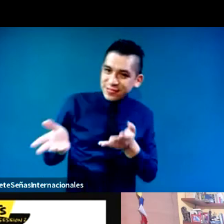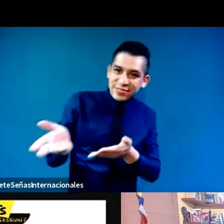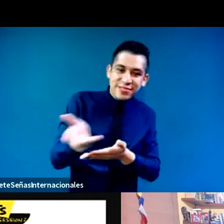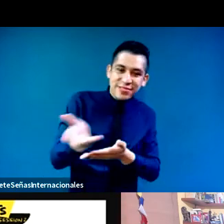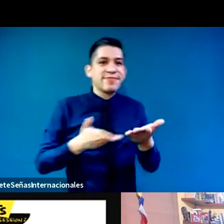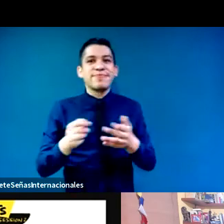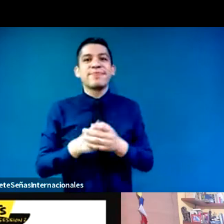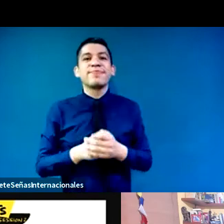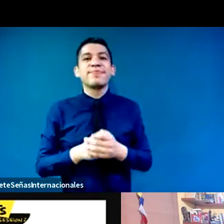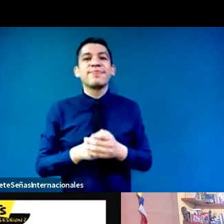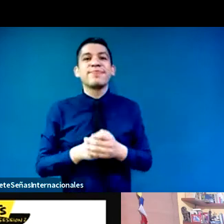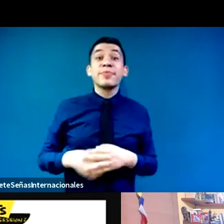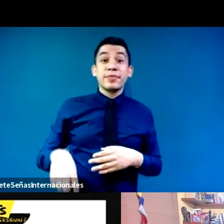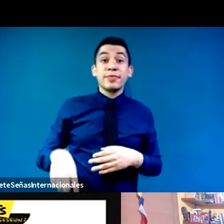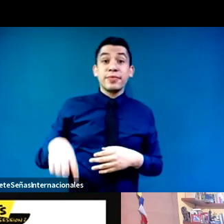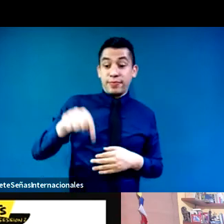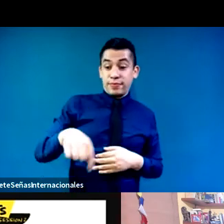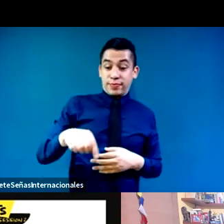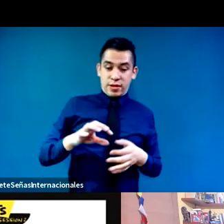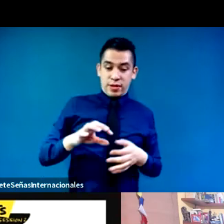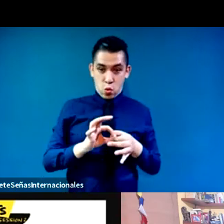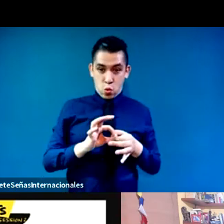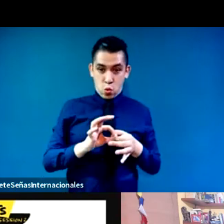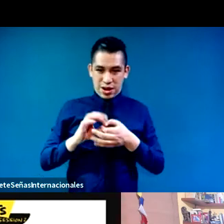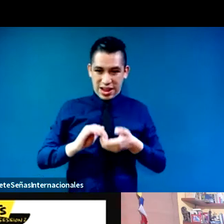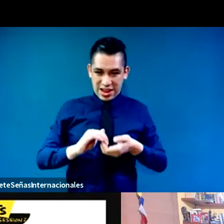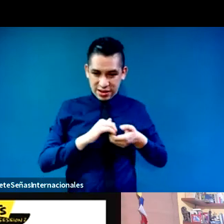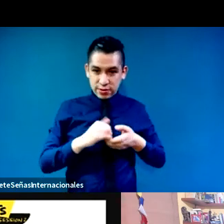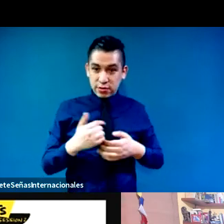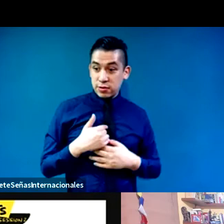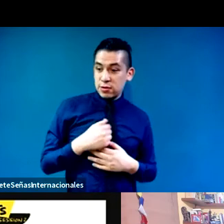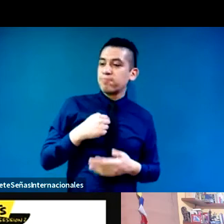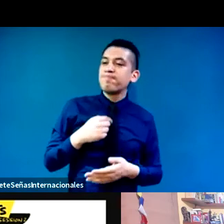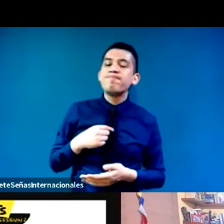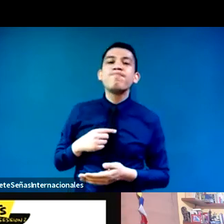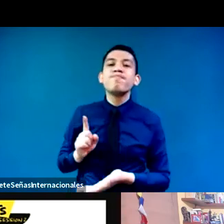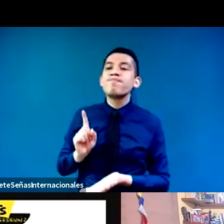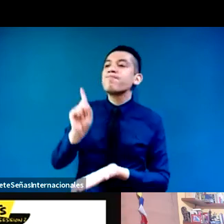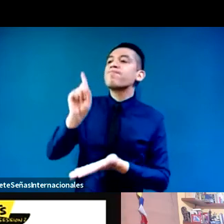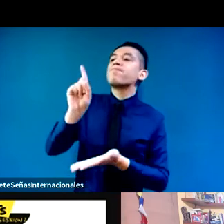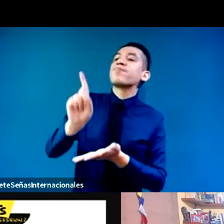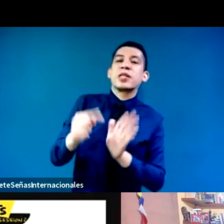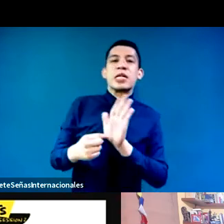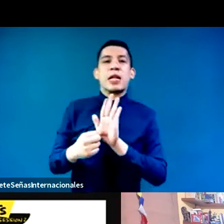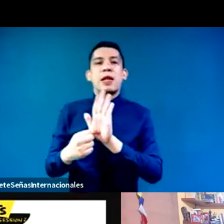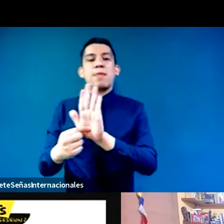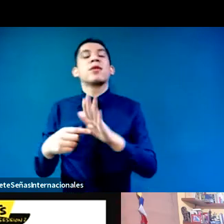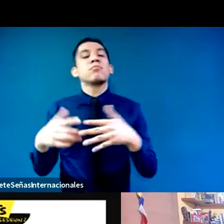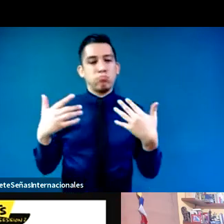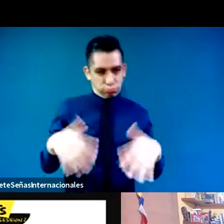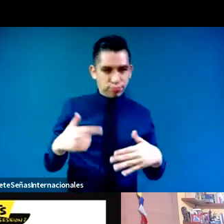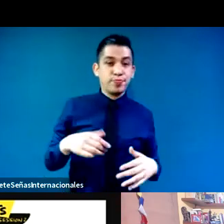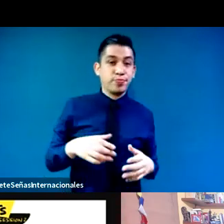The Mexico Generation Equality Forum comes at the most crucial time to reinvigorate global ambition for gender